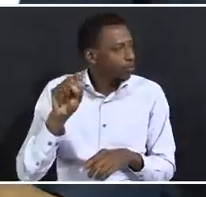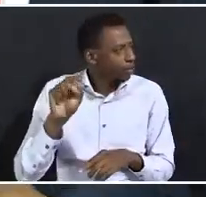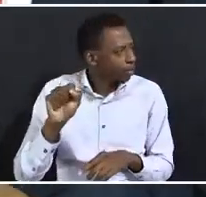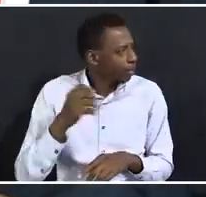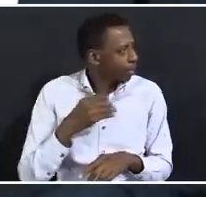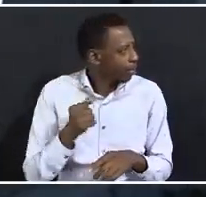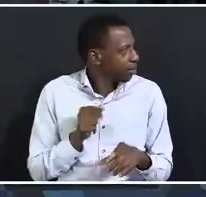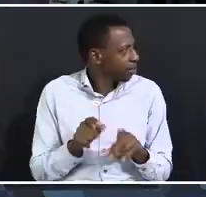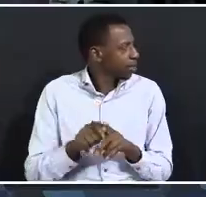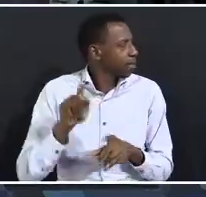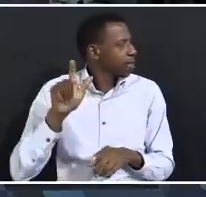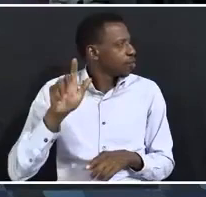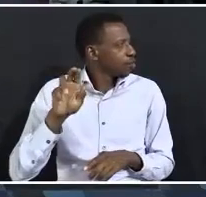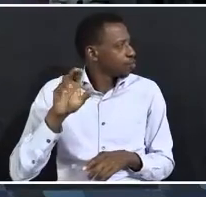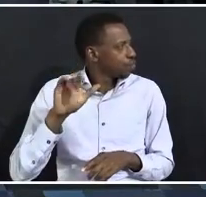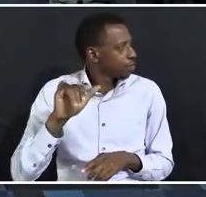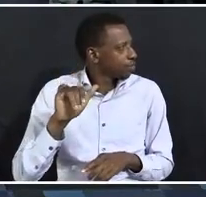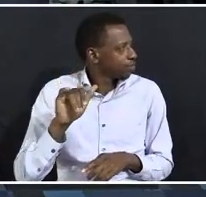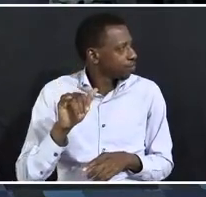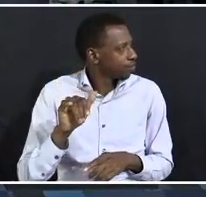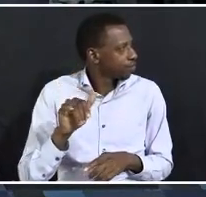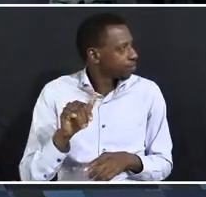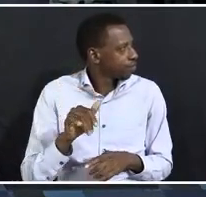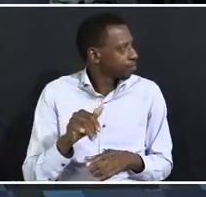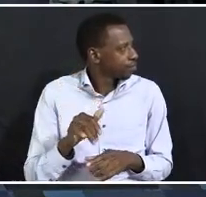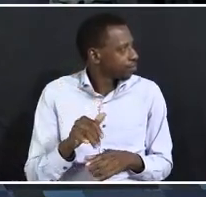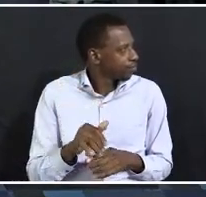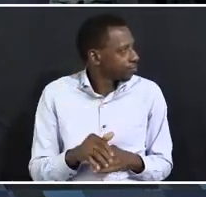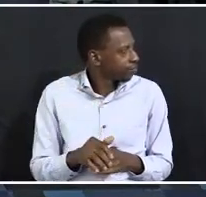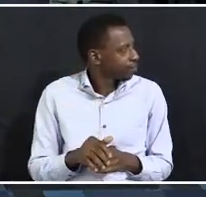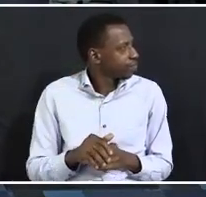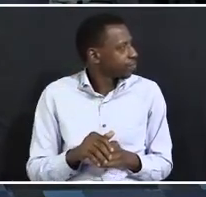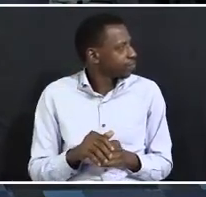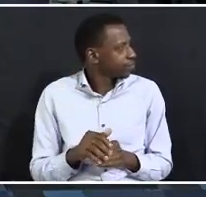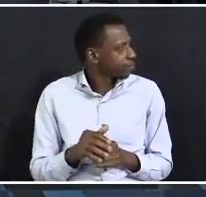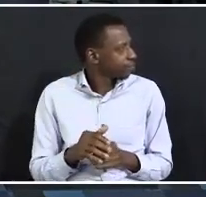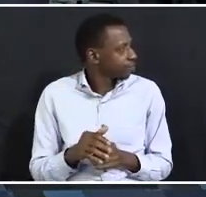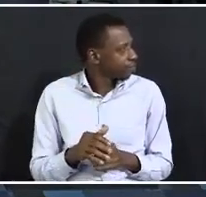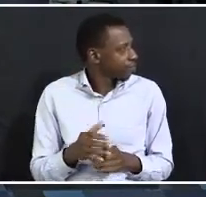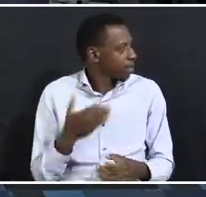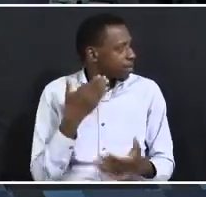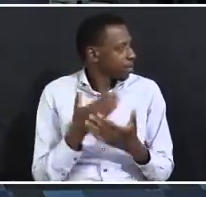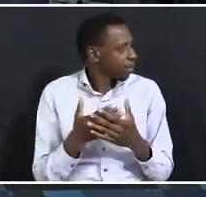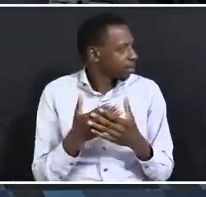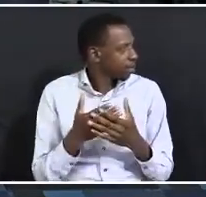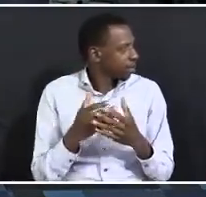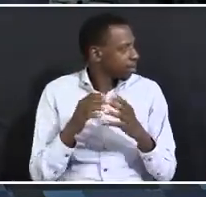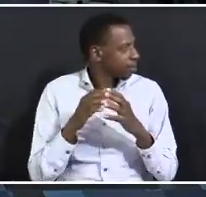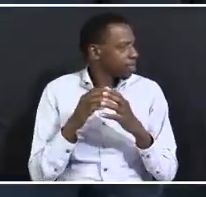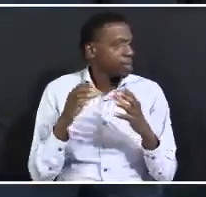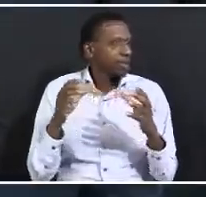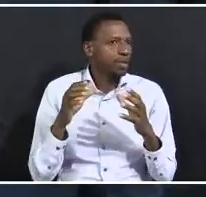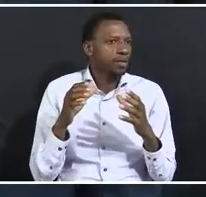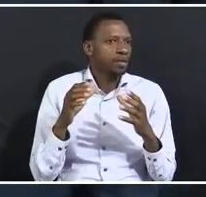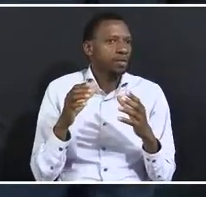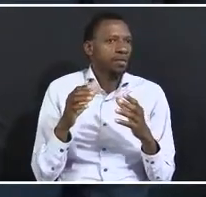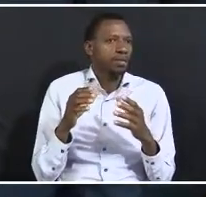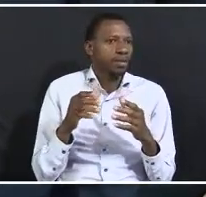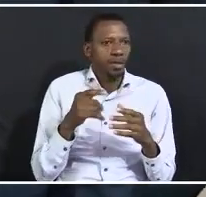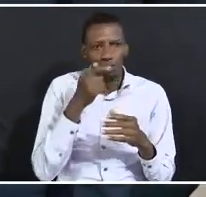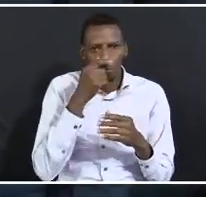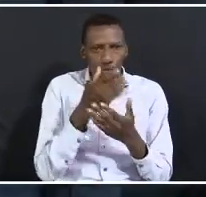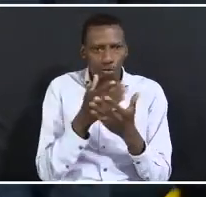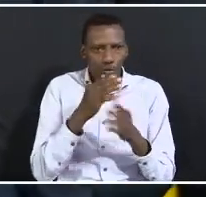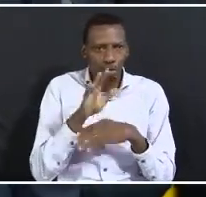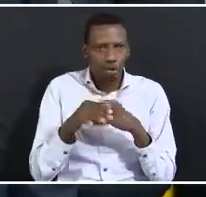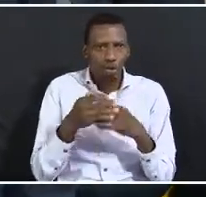We wish you all the best. Thank you so much, Brother Jim and Sister Esther. We wish you all the best. My